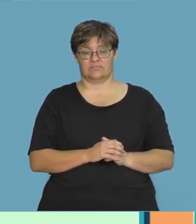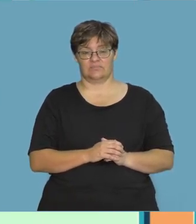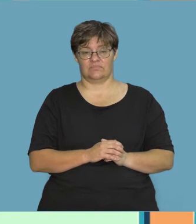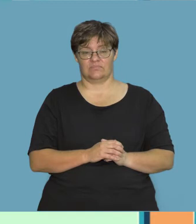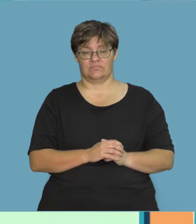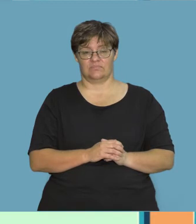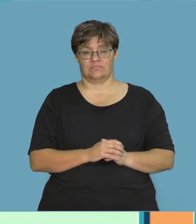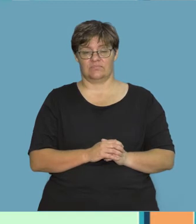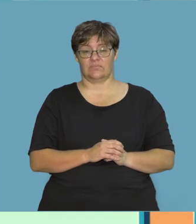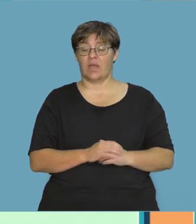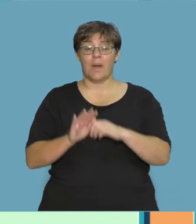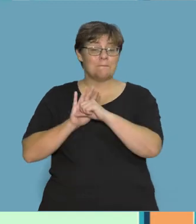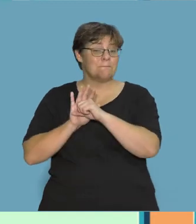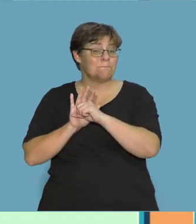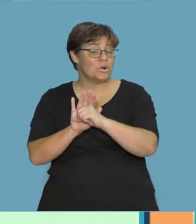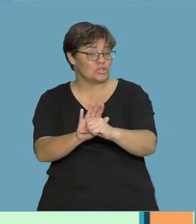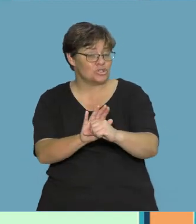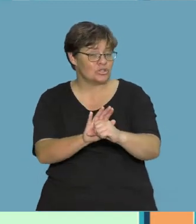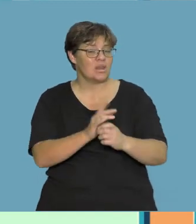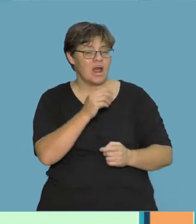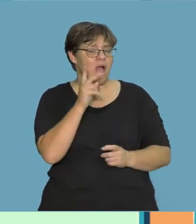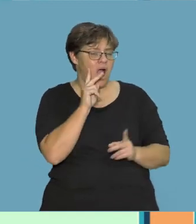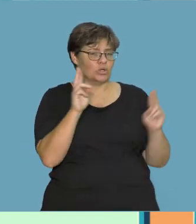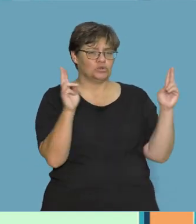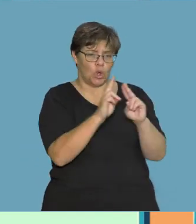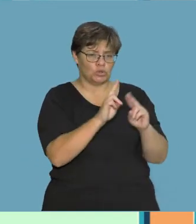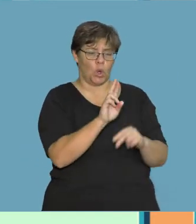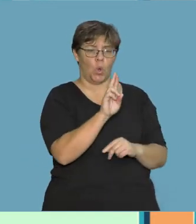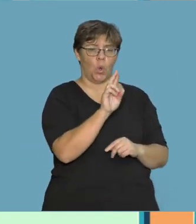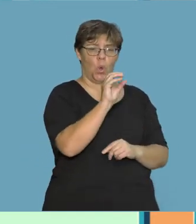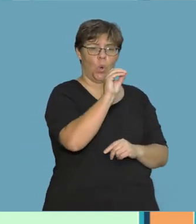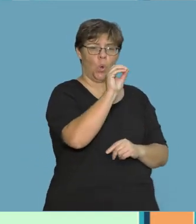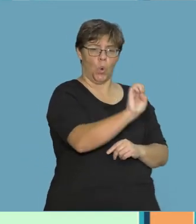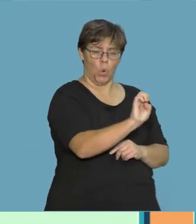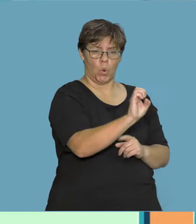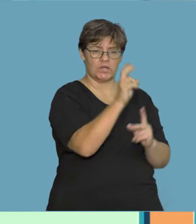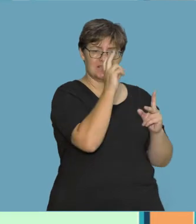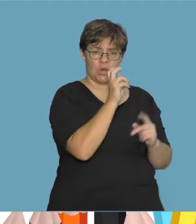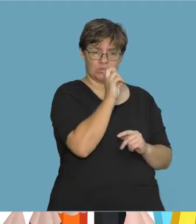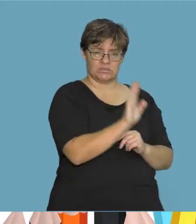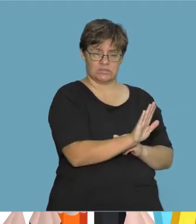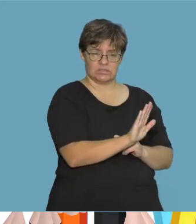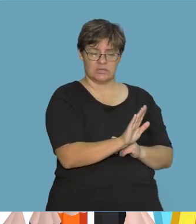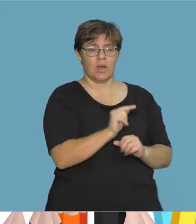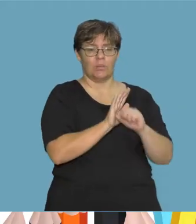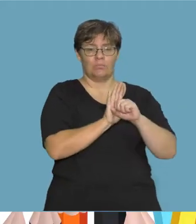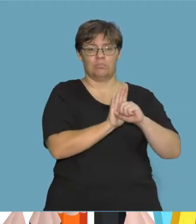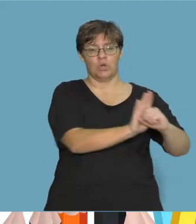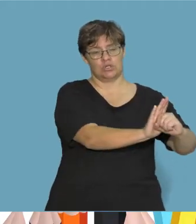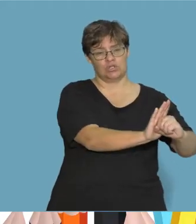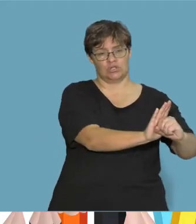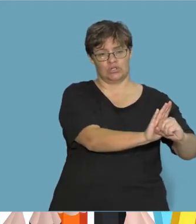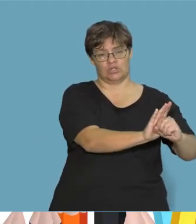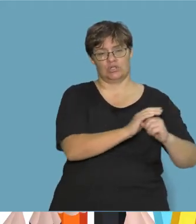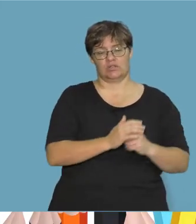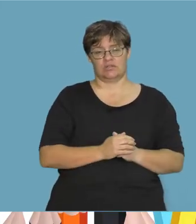In push, you can hear a short U sound. Say it again and listen carefully. Push.